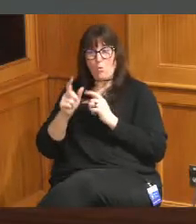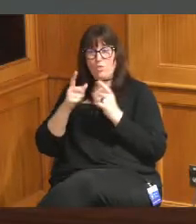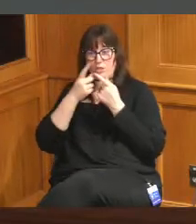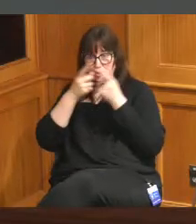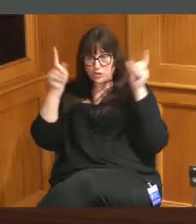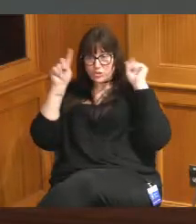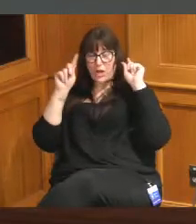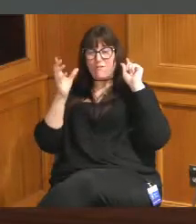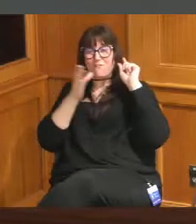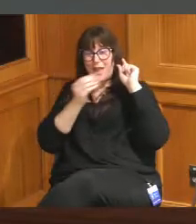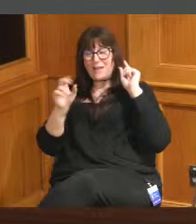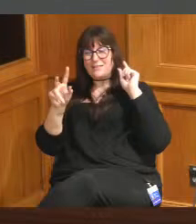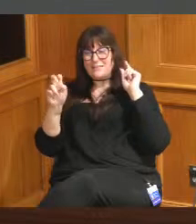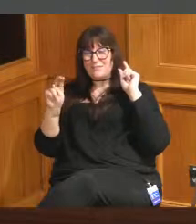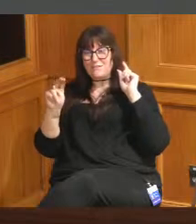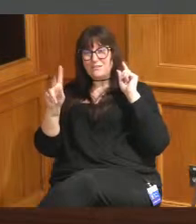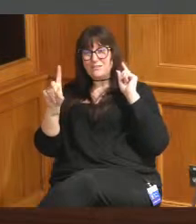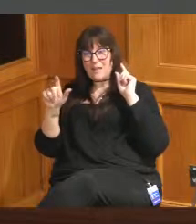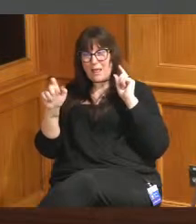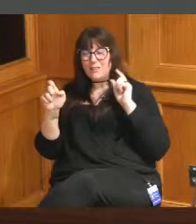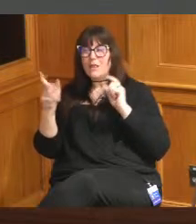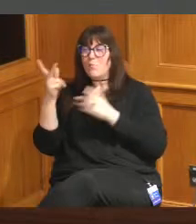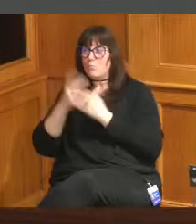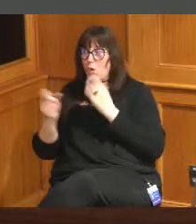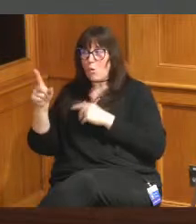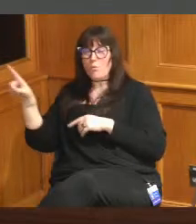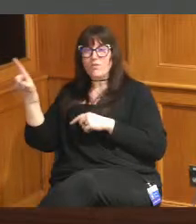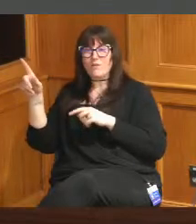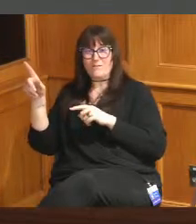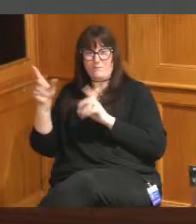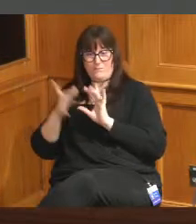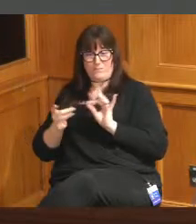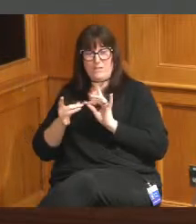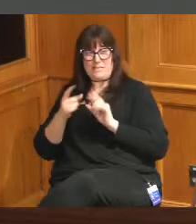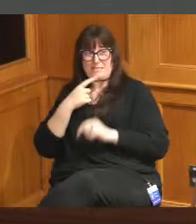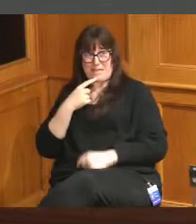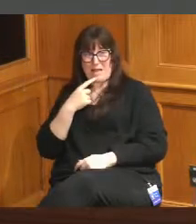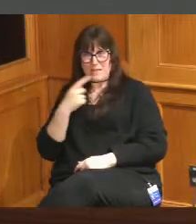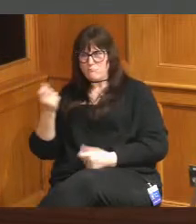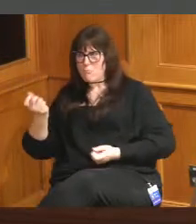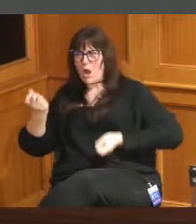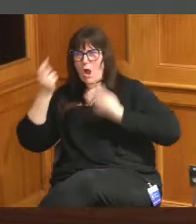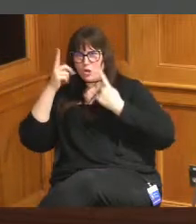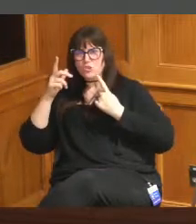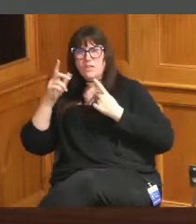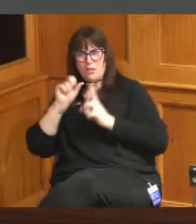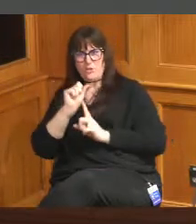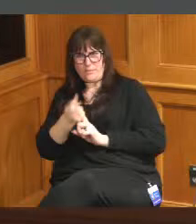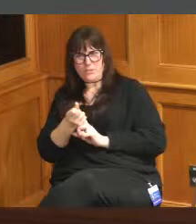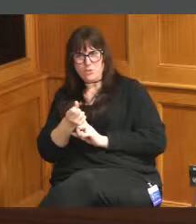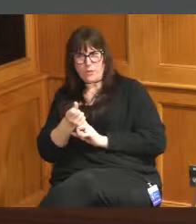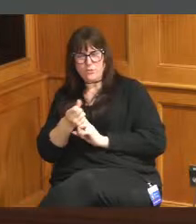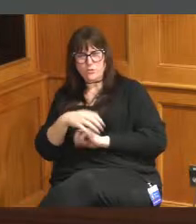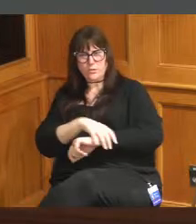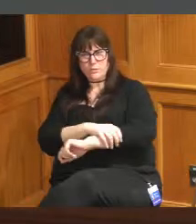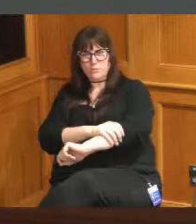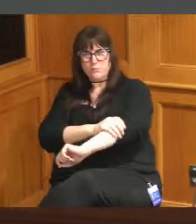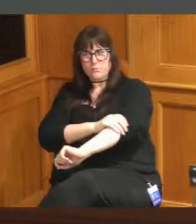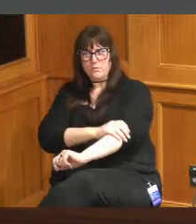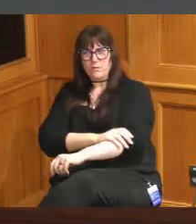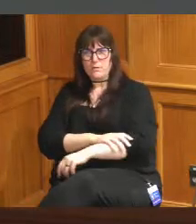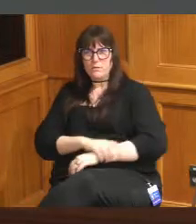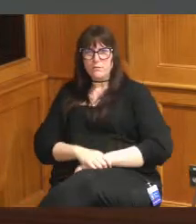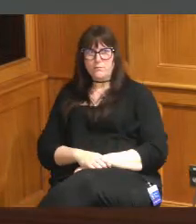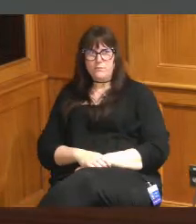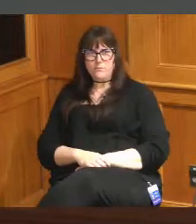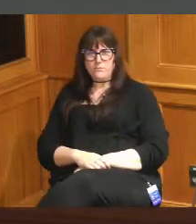and Evendale, they both indicated to me that they understood that dynamic between things that are the